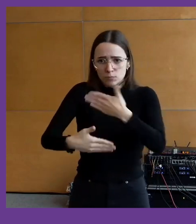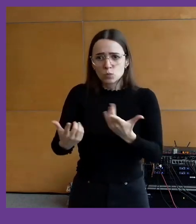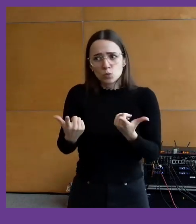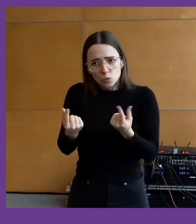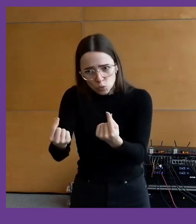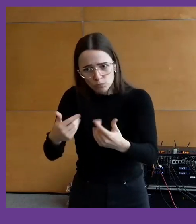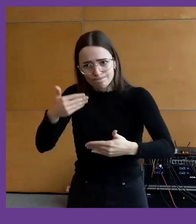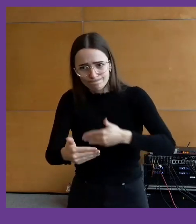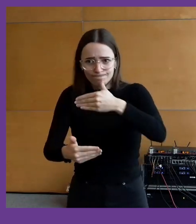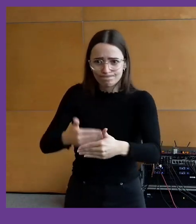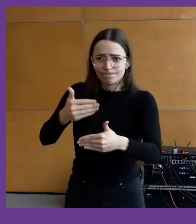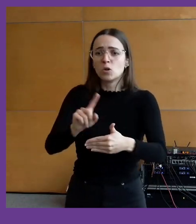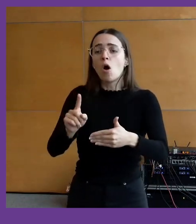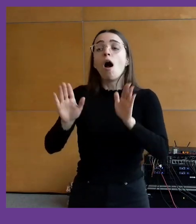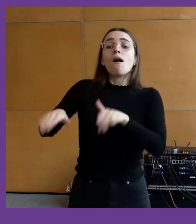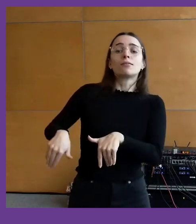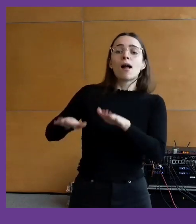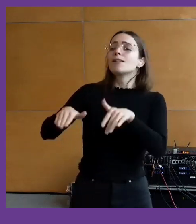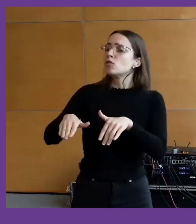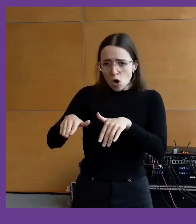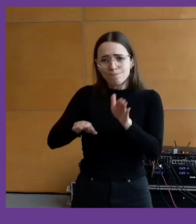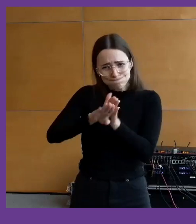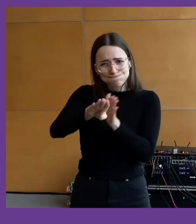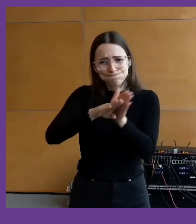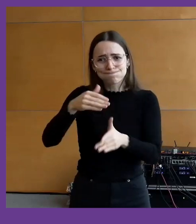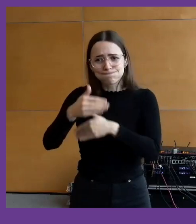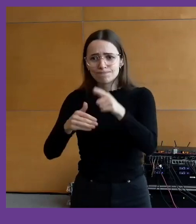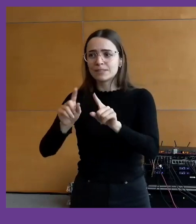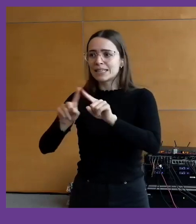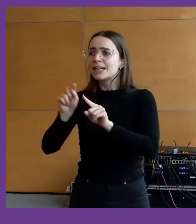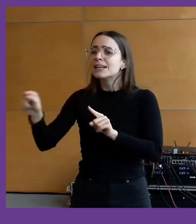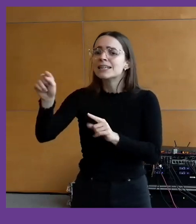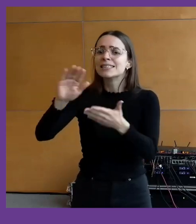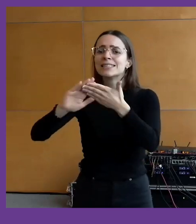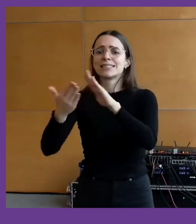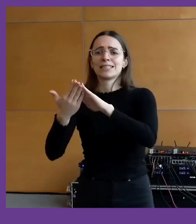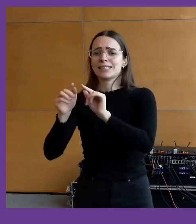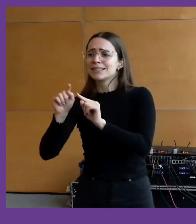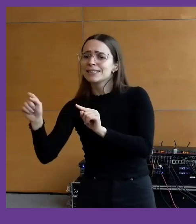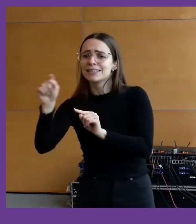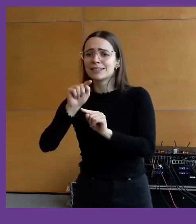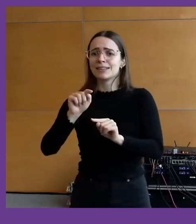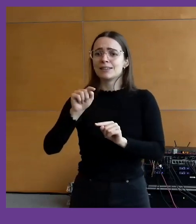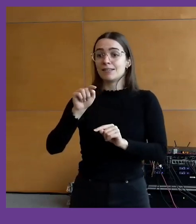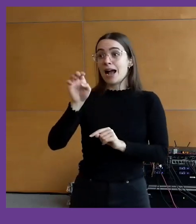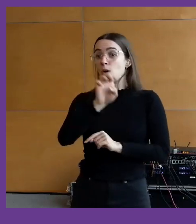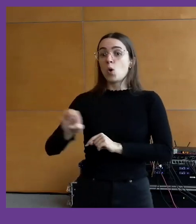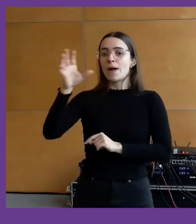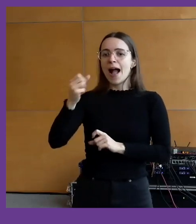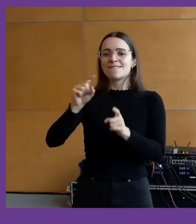by cities via the European Capital of Smart Tourism. And